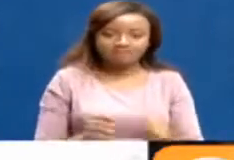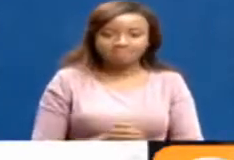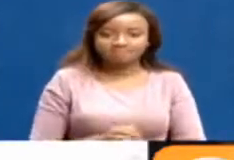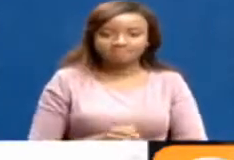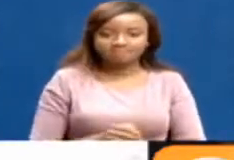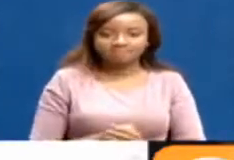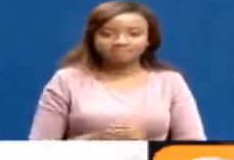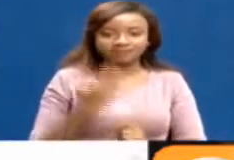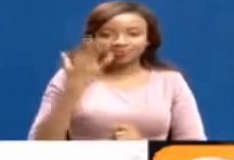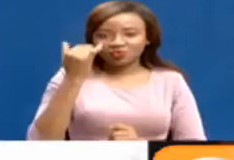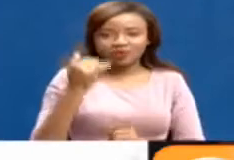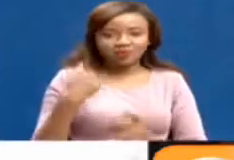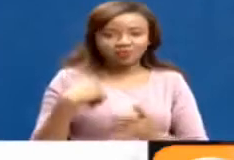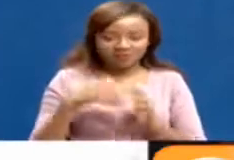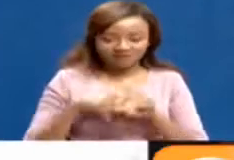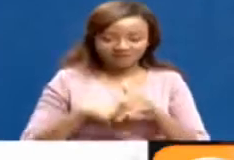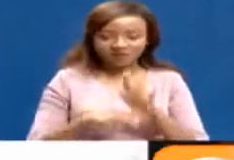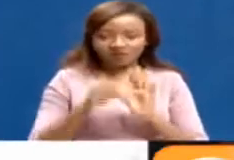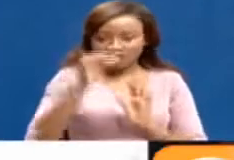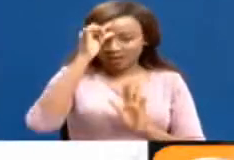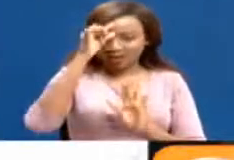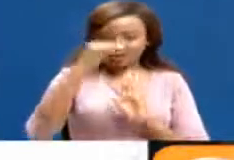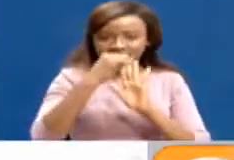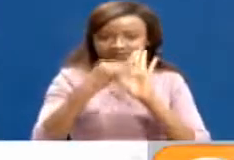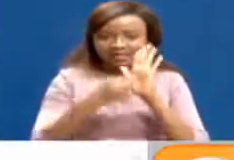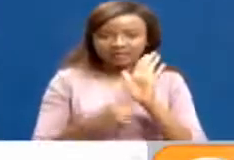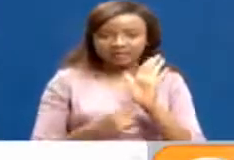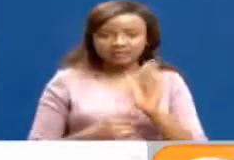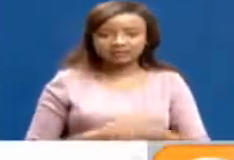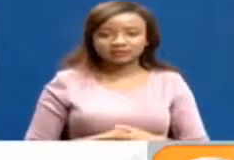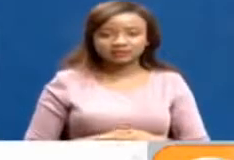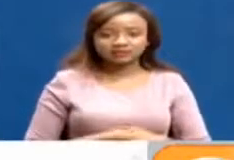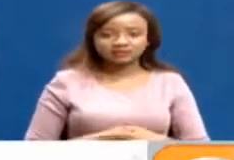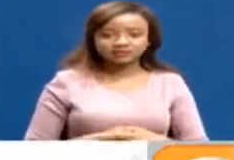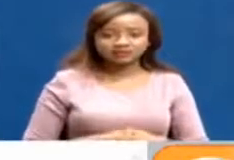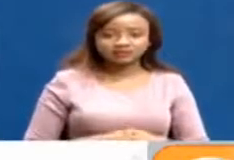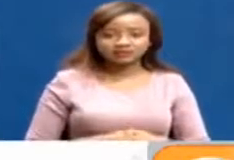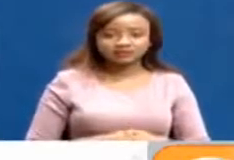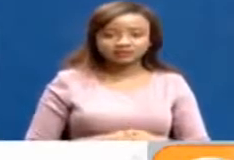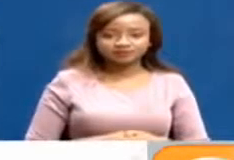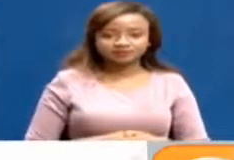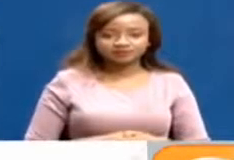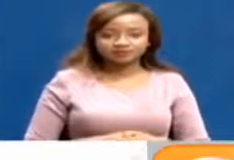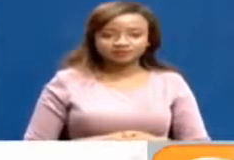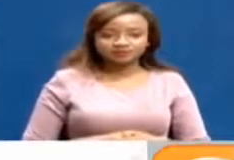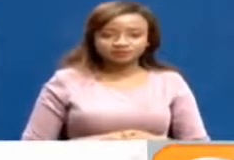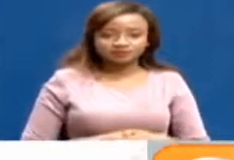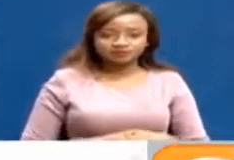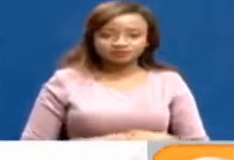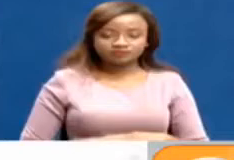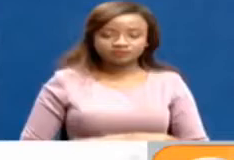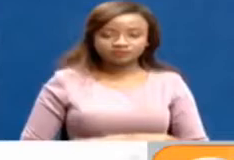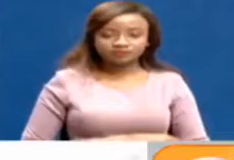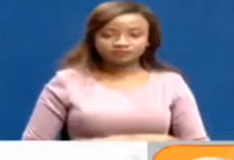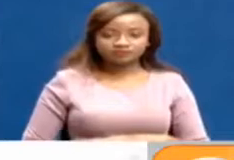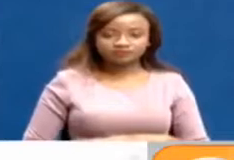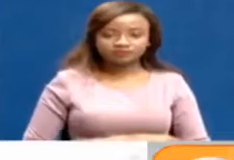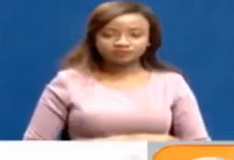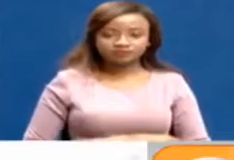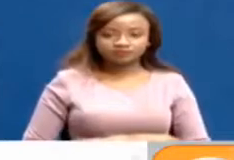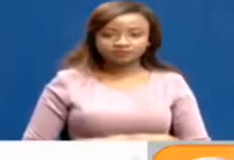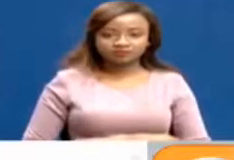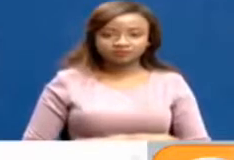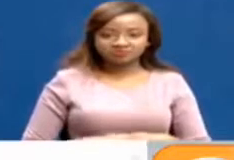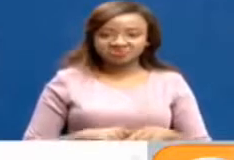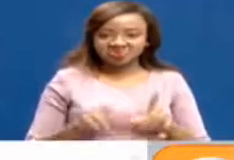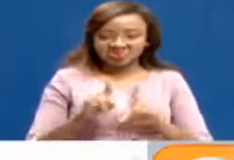to ensure that we follow those guidelines. All right. On top of all that, the legislature as a whole has been accused as the